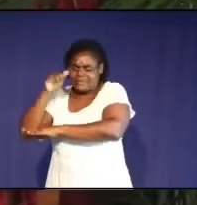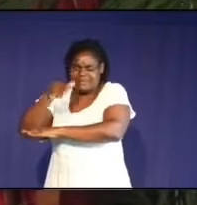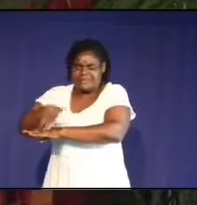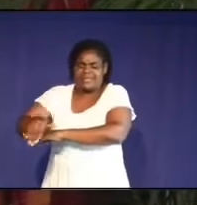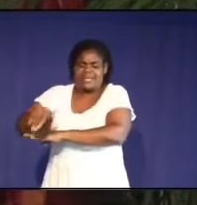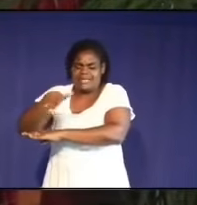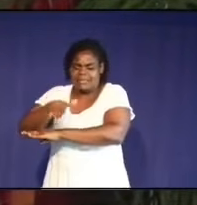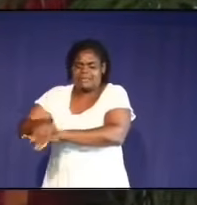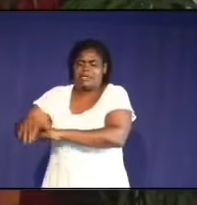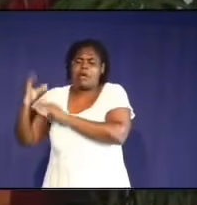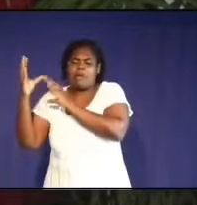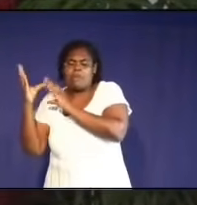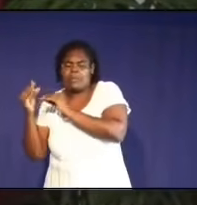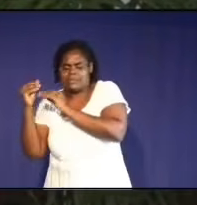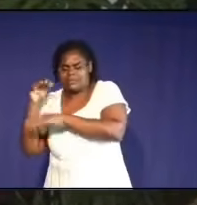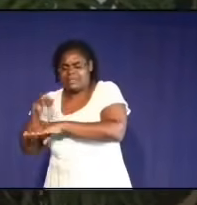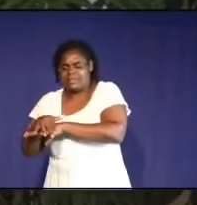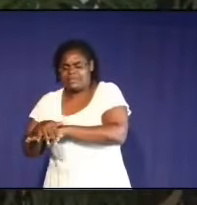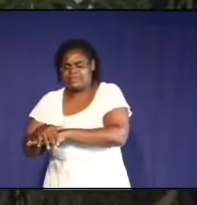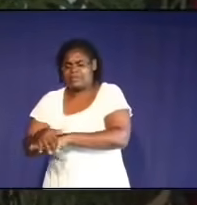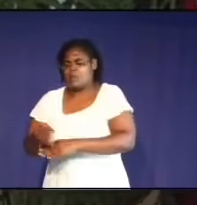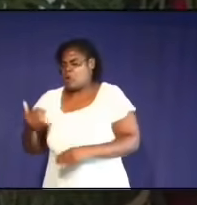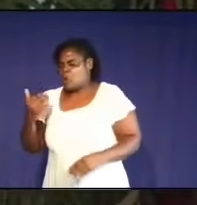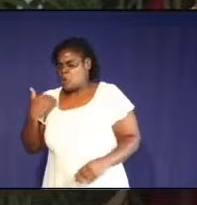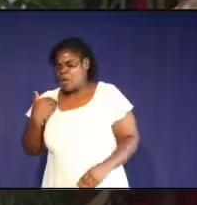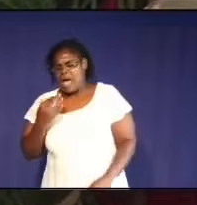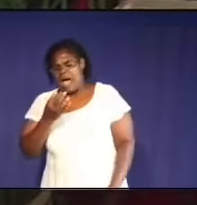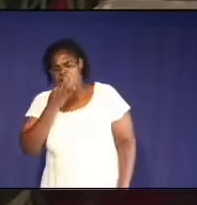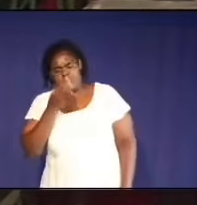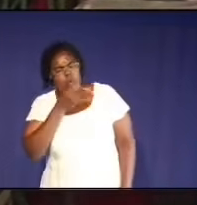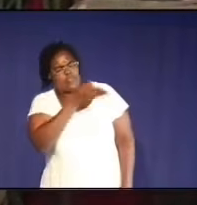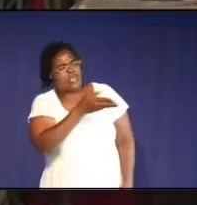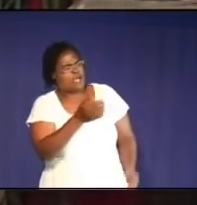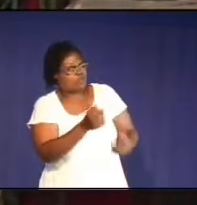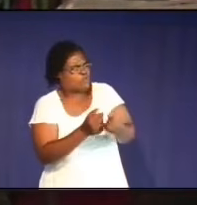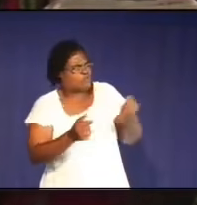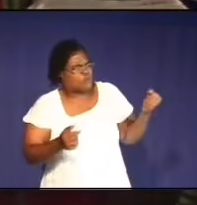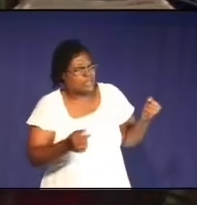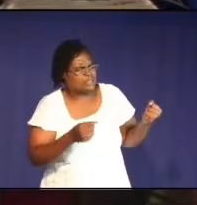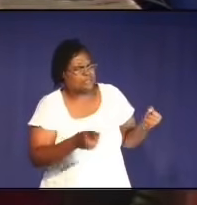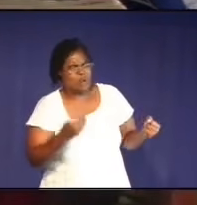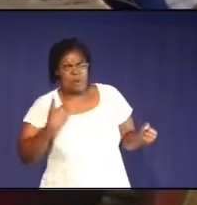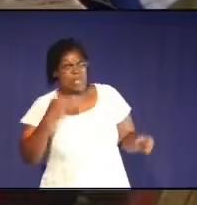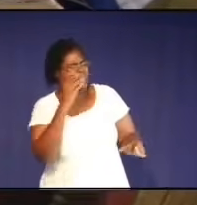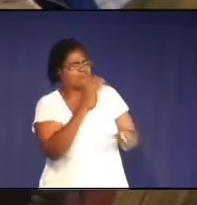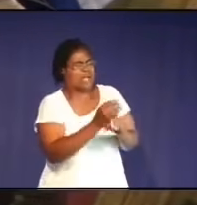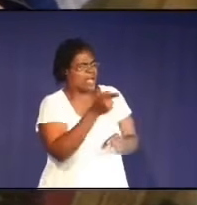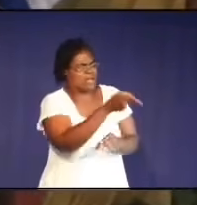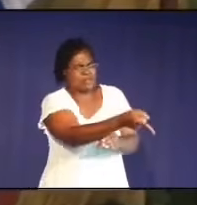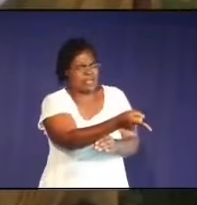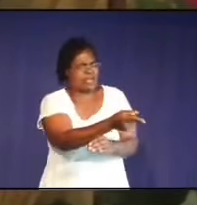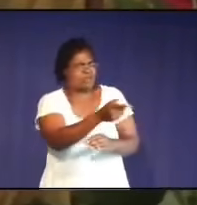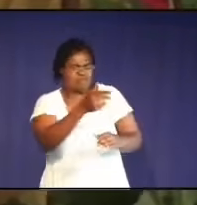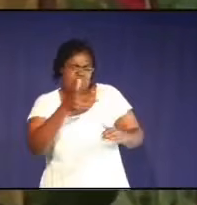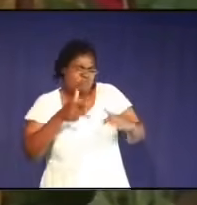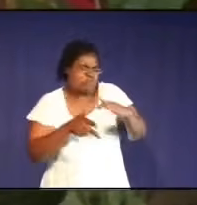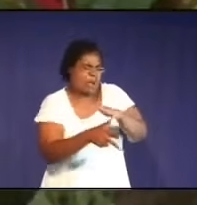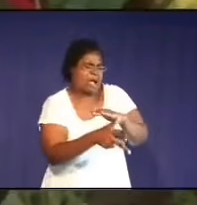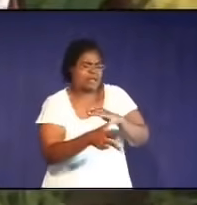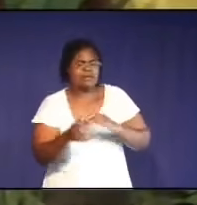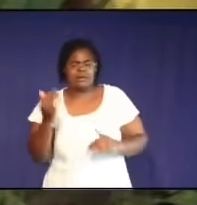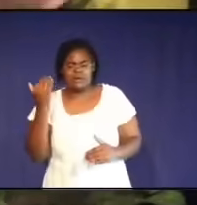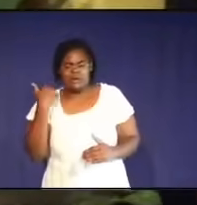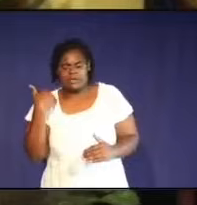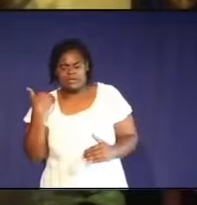and wet your pillow, you have food in your house, you have a car in the porch, you